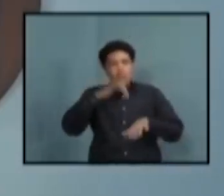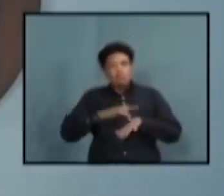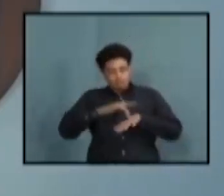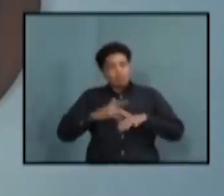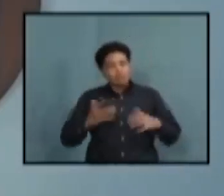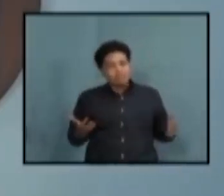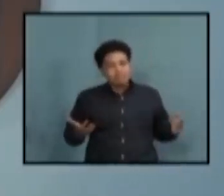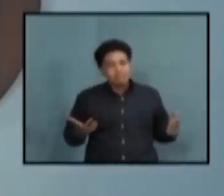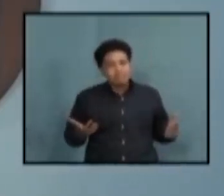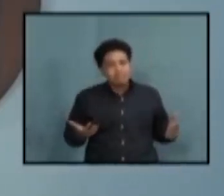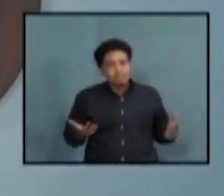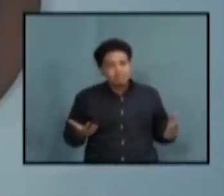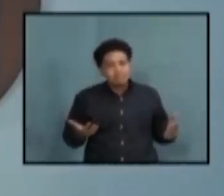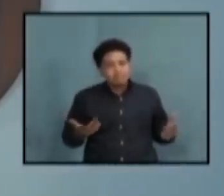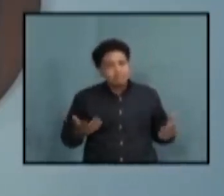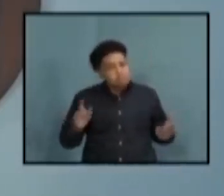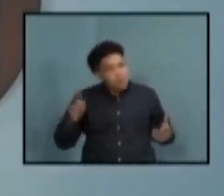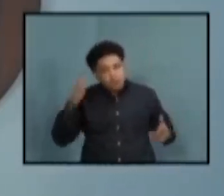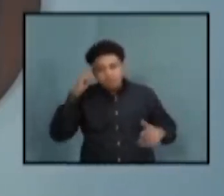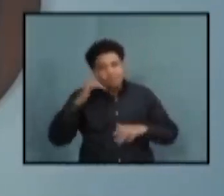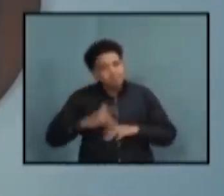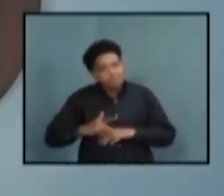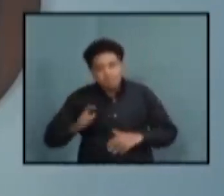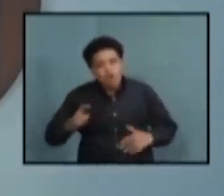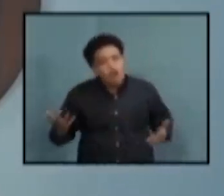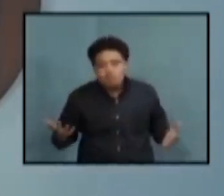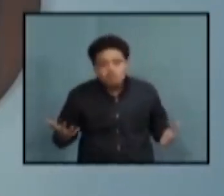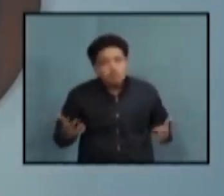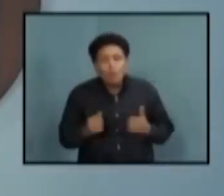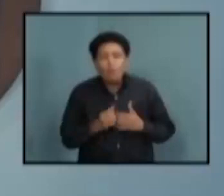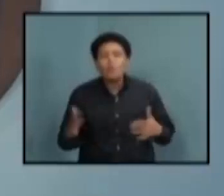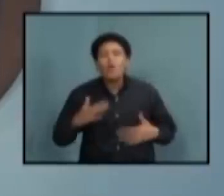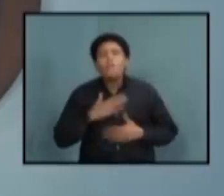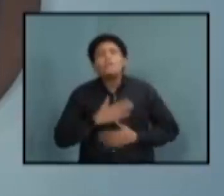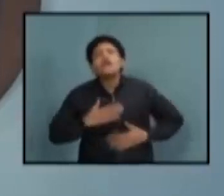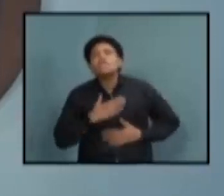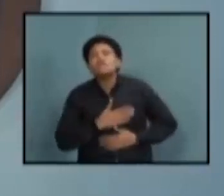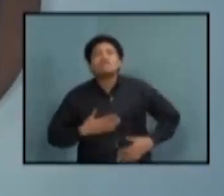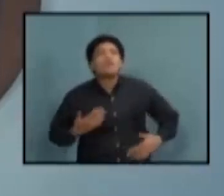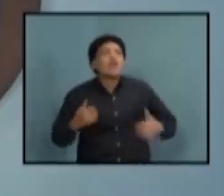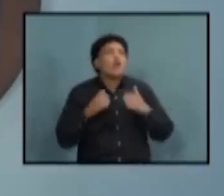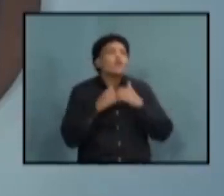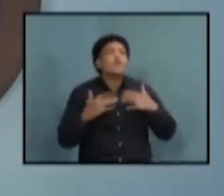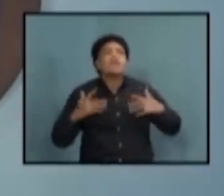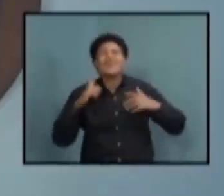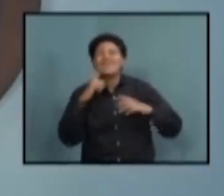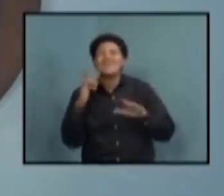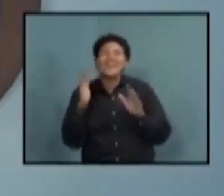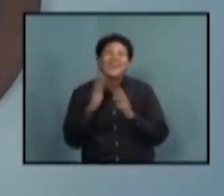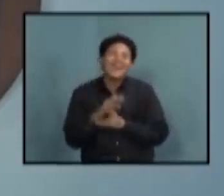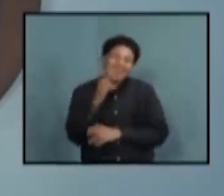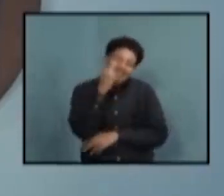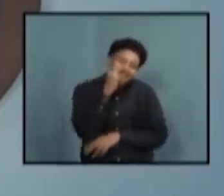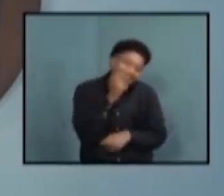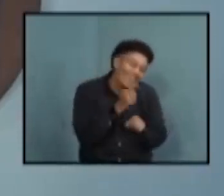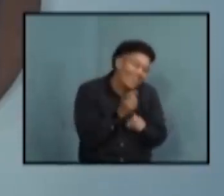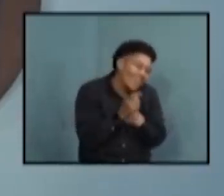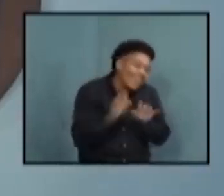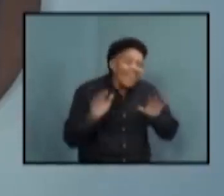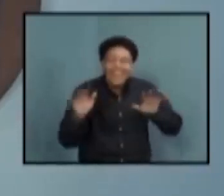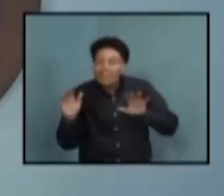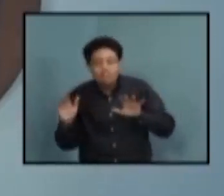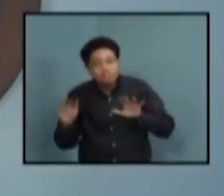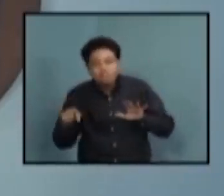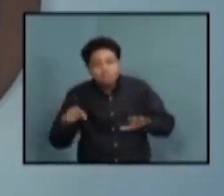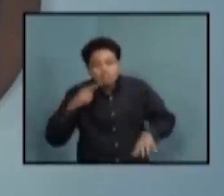And without pleasantry, without being amused at the matter, this